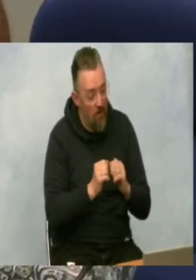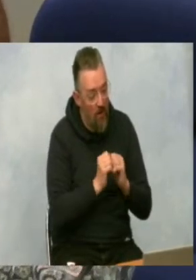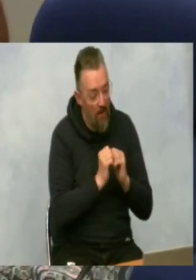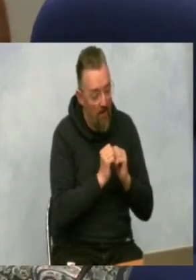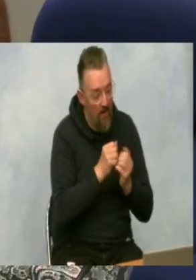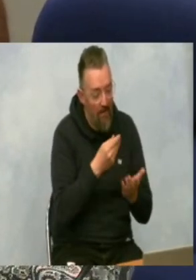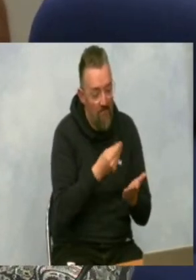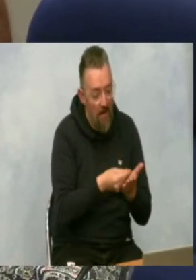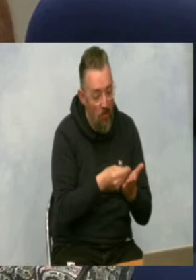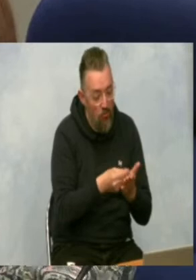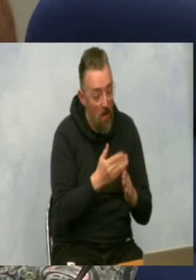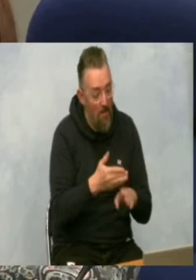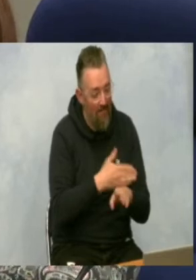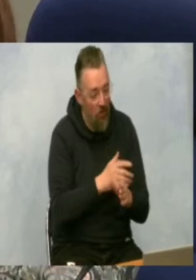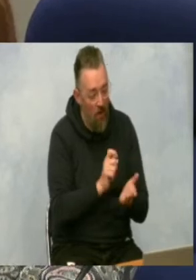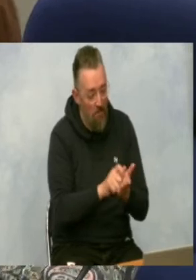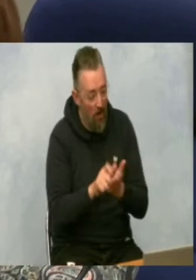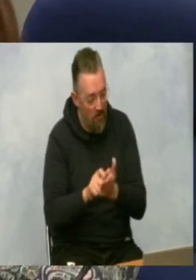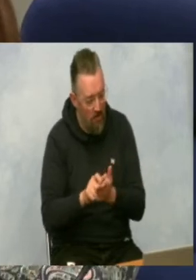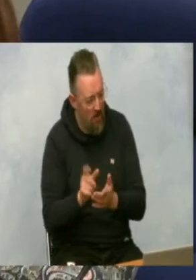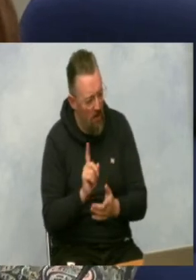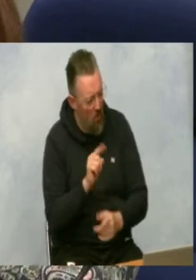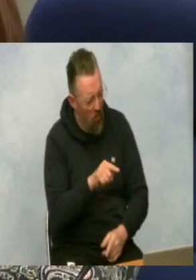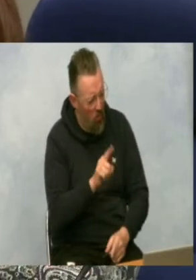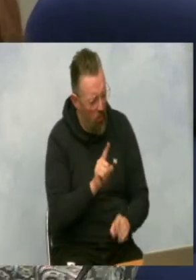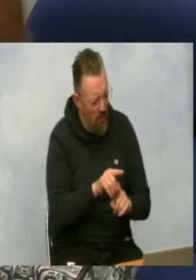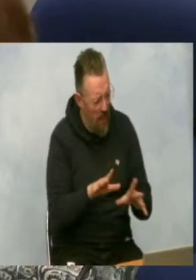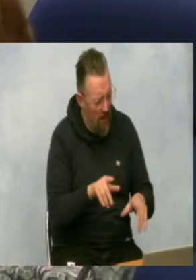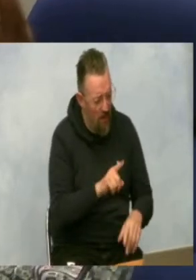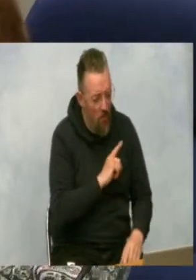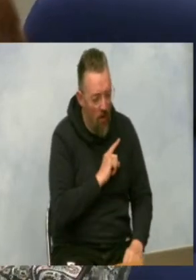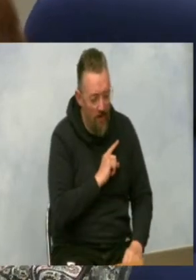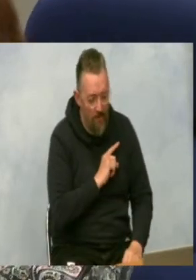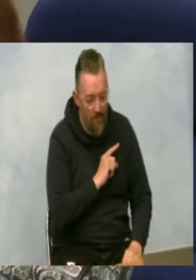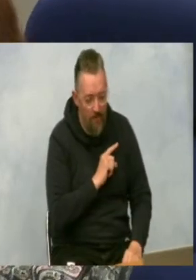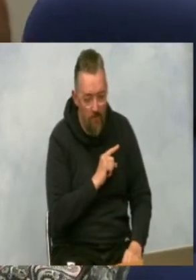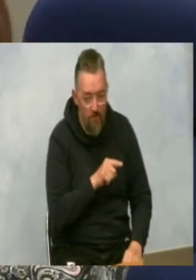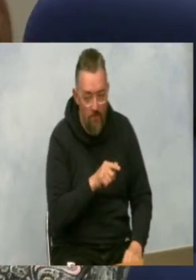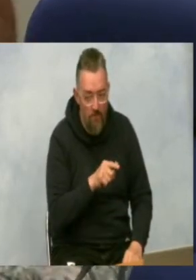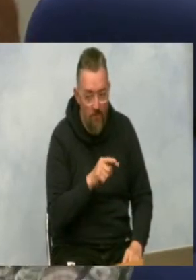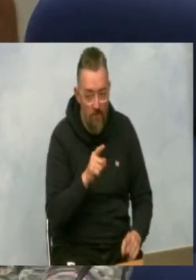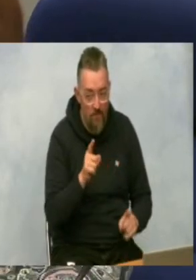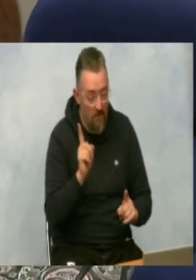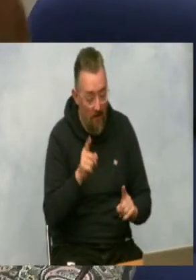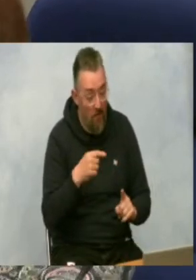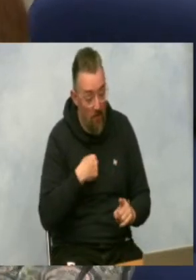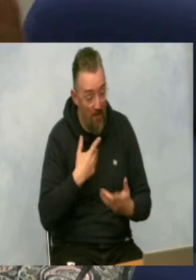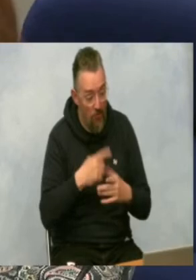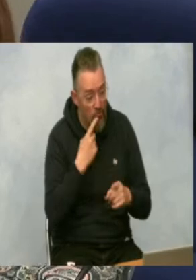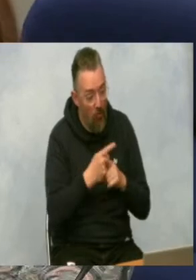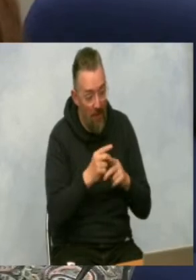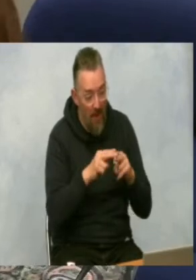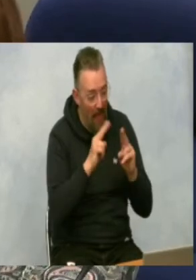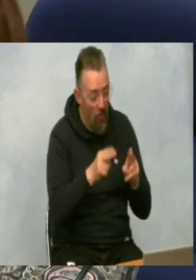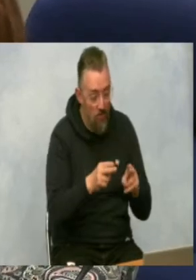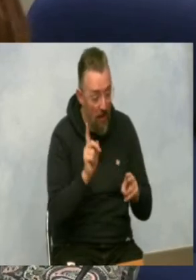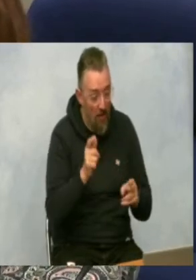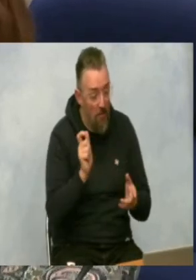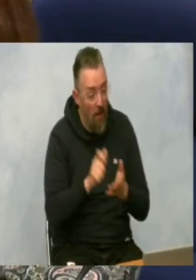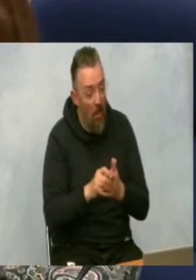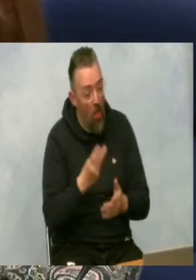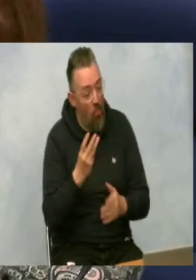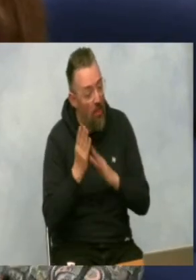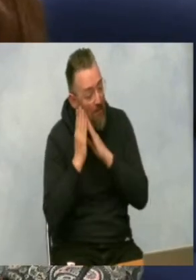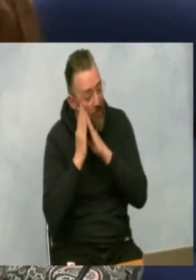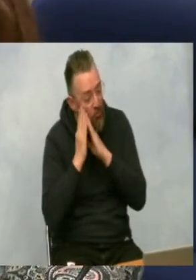out prior to marketing and what that was, because you can't buy, we've been talking about housing, you can't buy a 3-bedroom